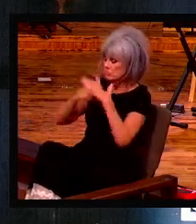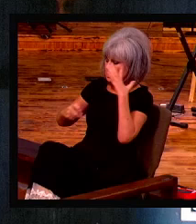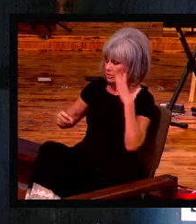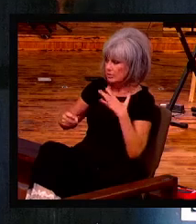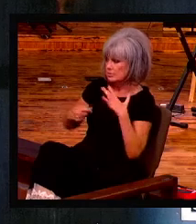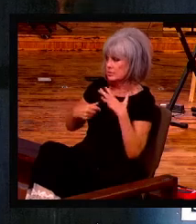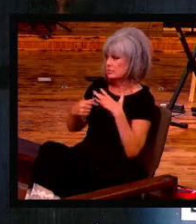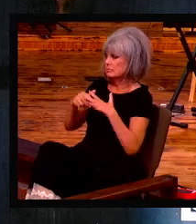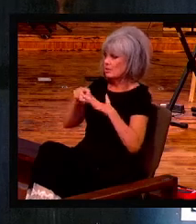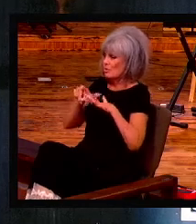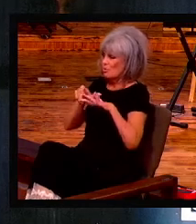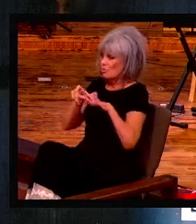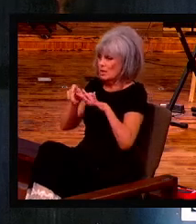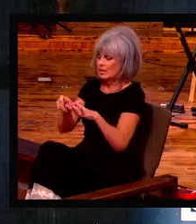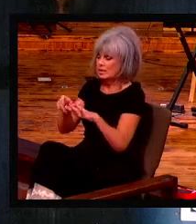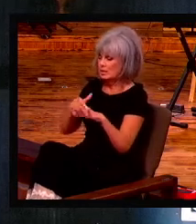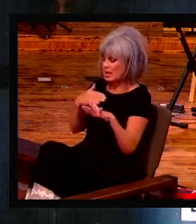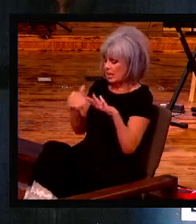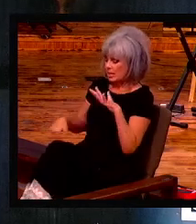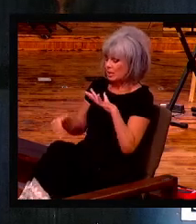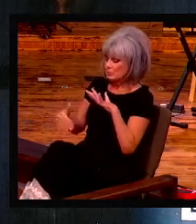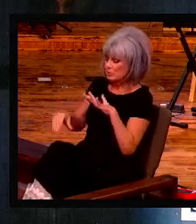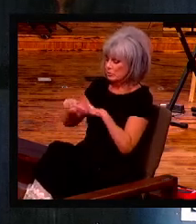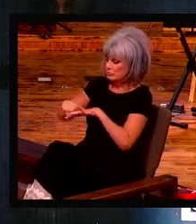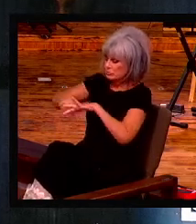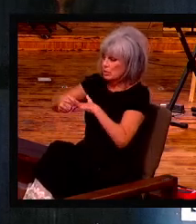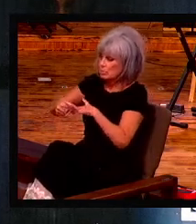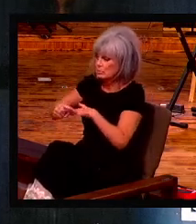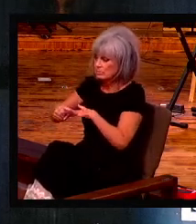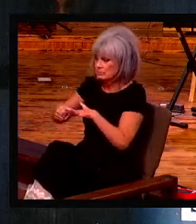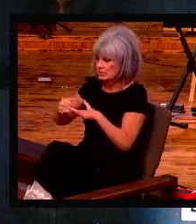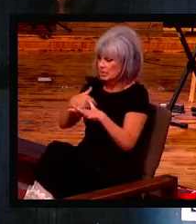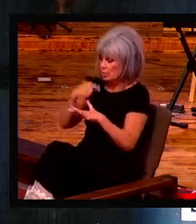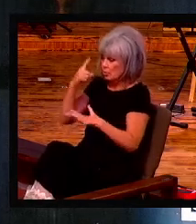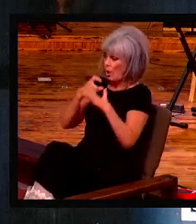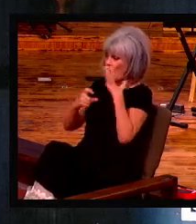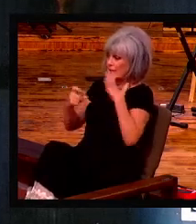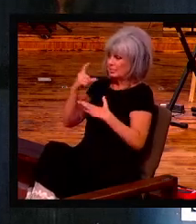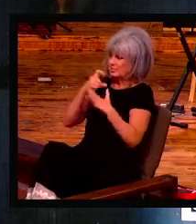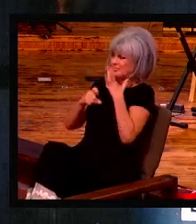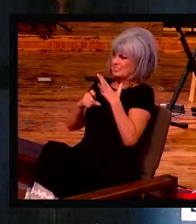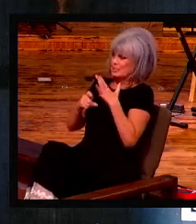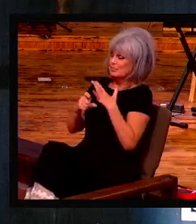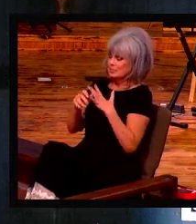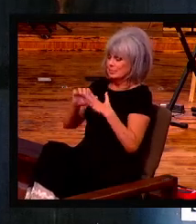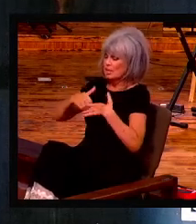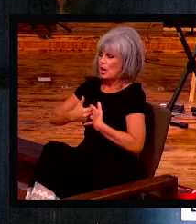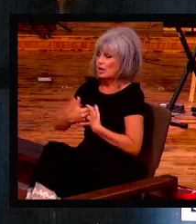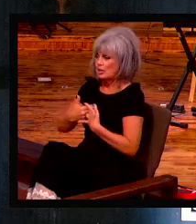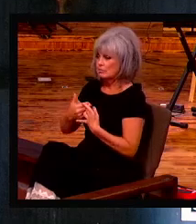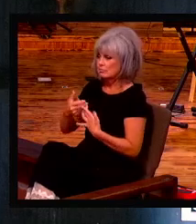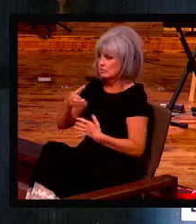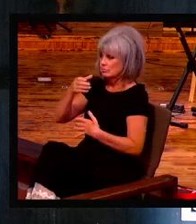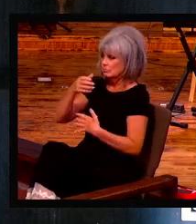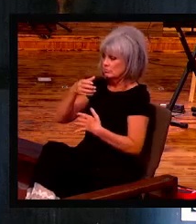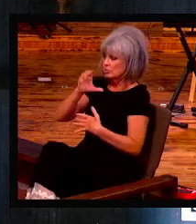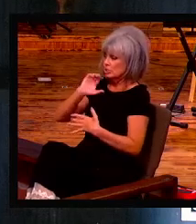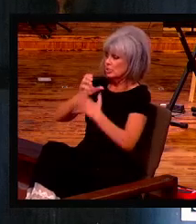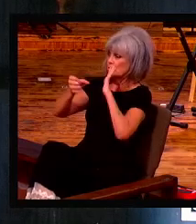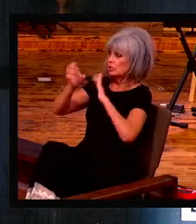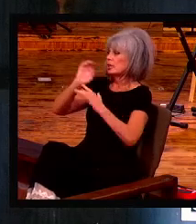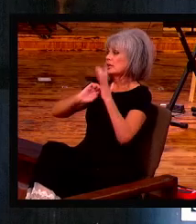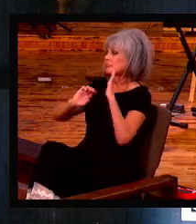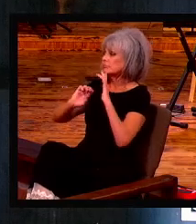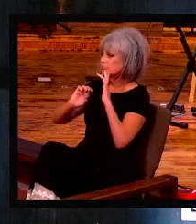long that my legs and hamstrings will lock up with cramps to the point where I was curled in a ball on the side of the bed trying to rehydrate with electrolytes. Like,